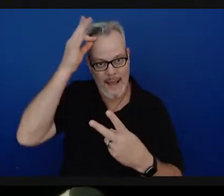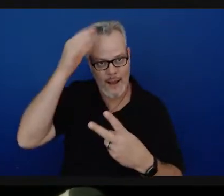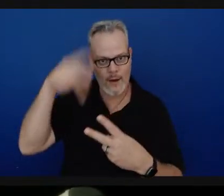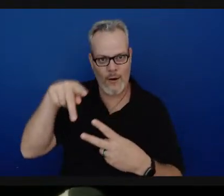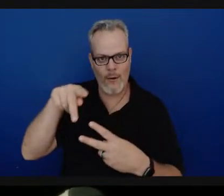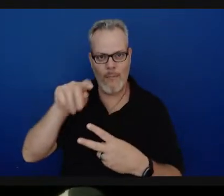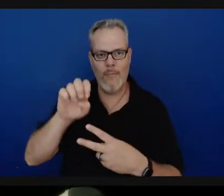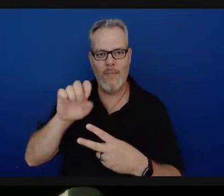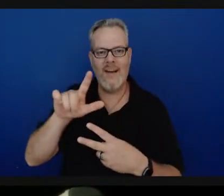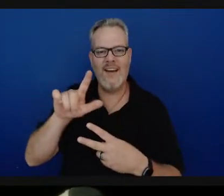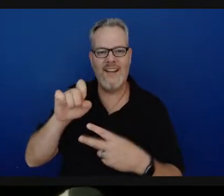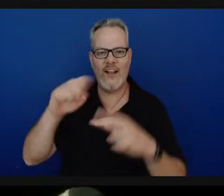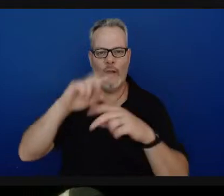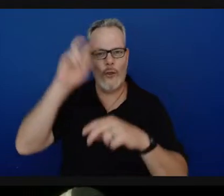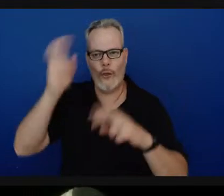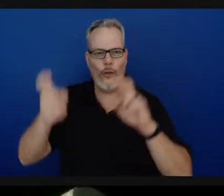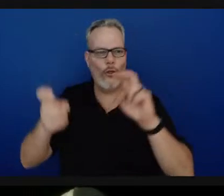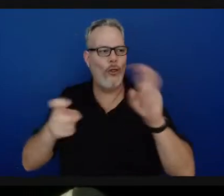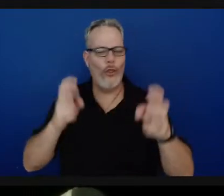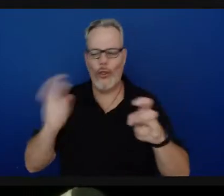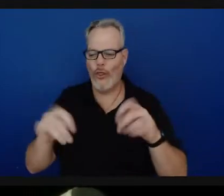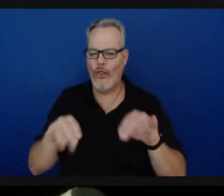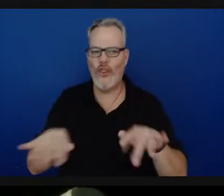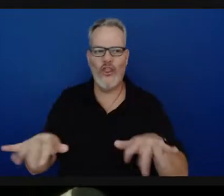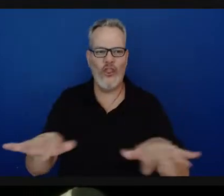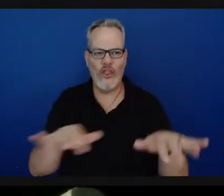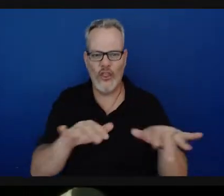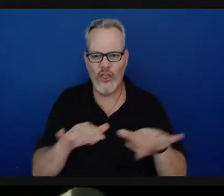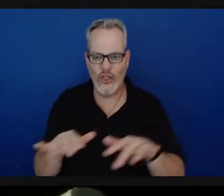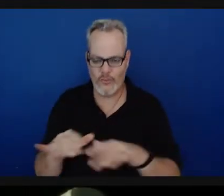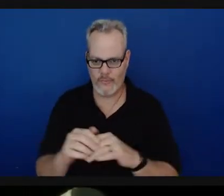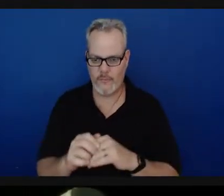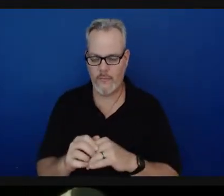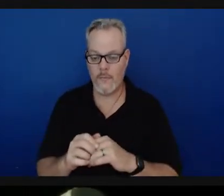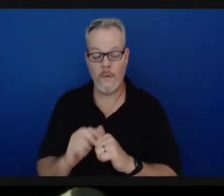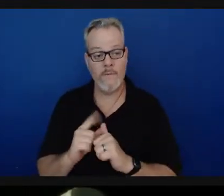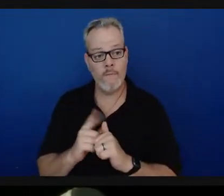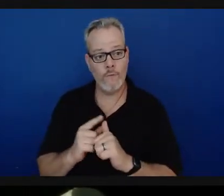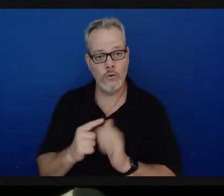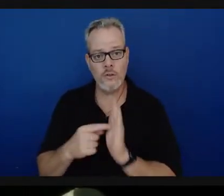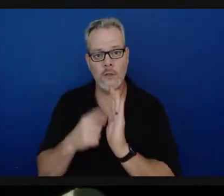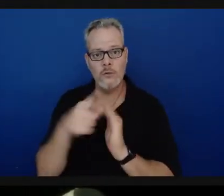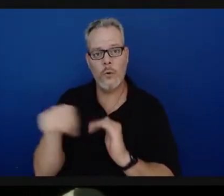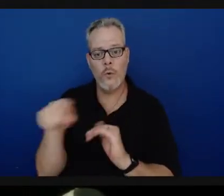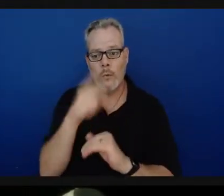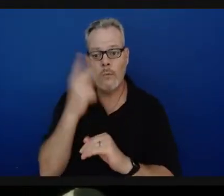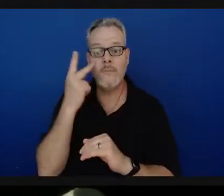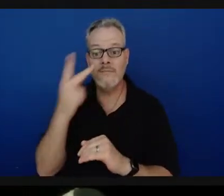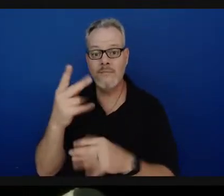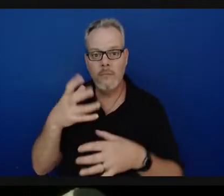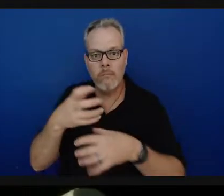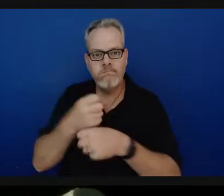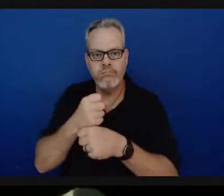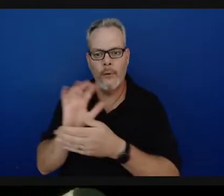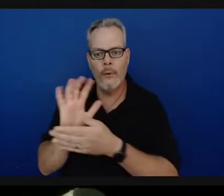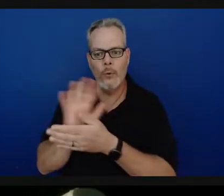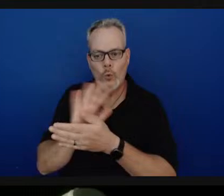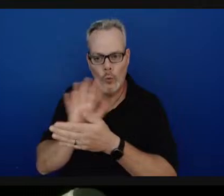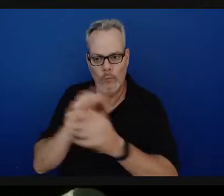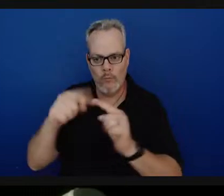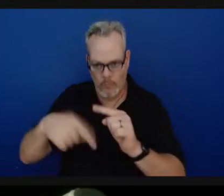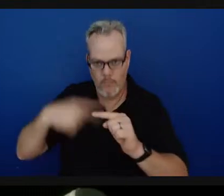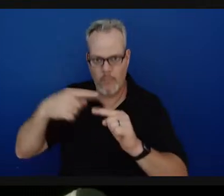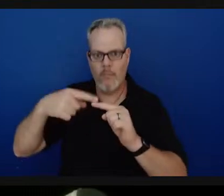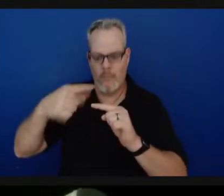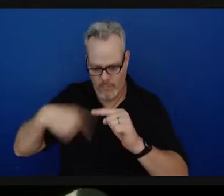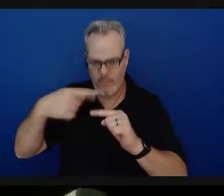So first to recap, I'll just show you guys a short video loop from the KW camera that shows the onset of this eruption.